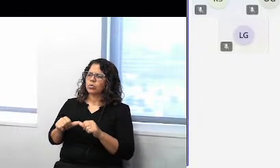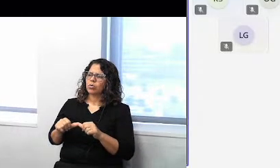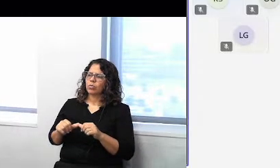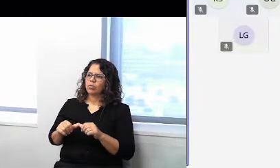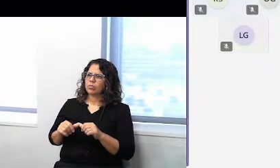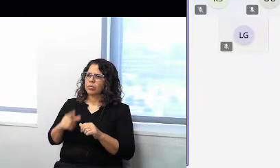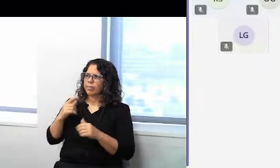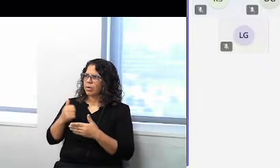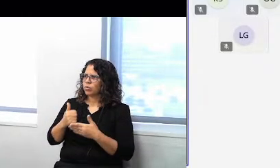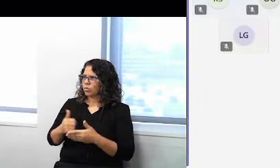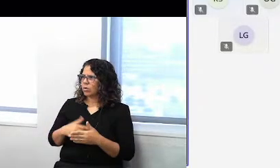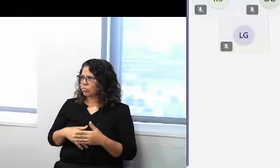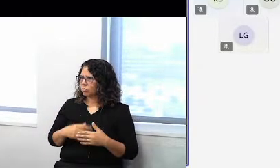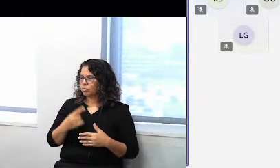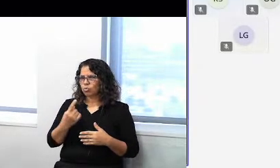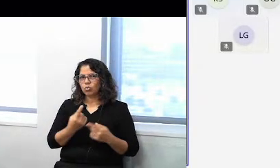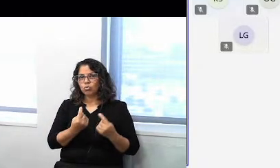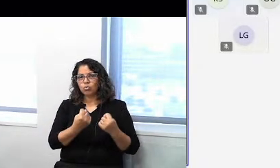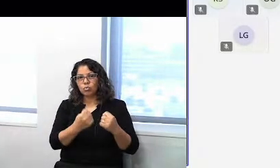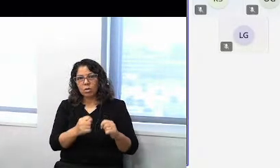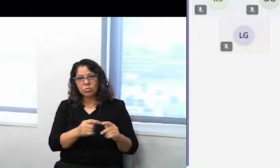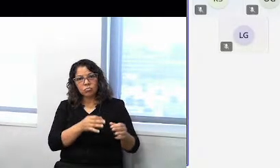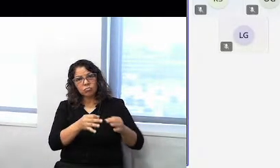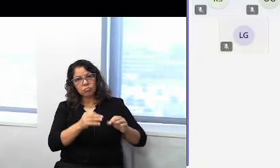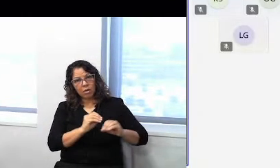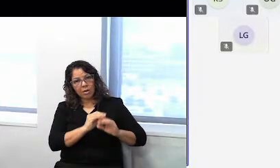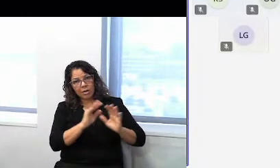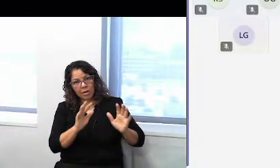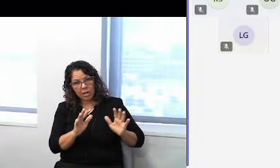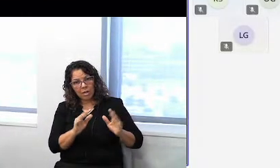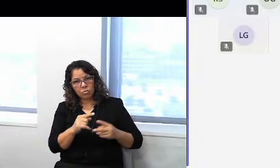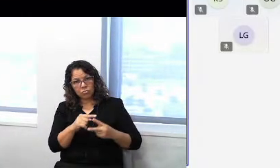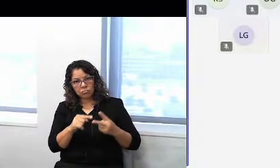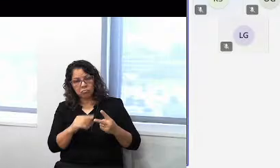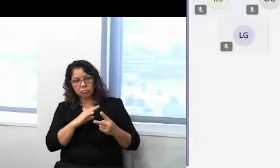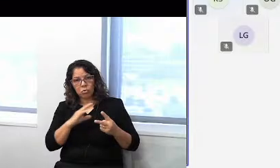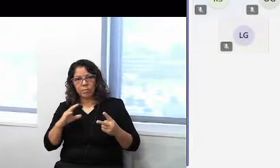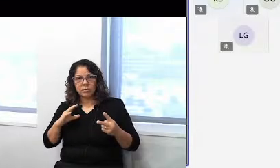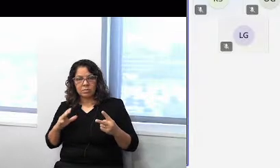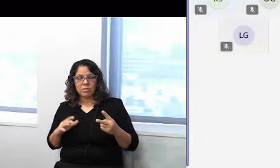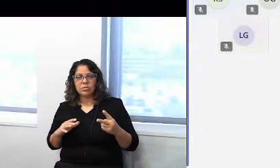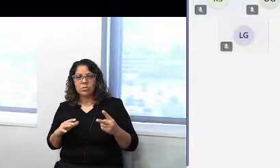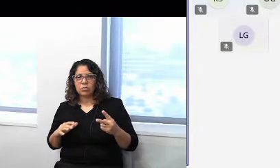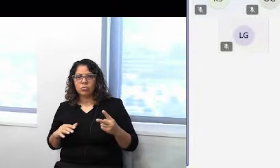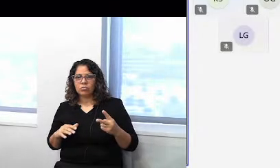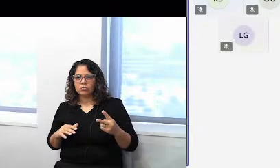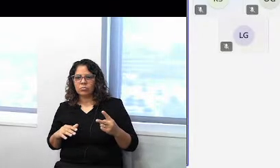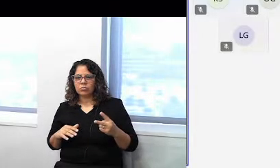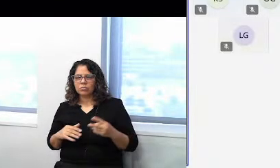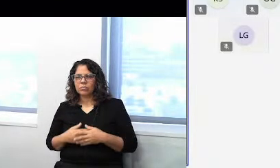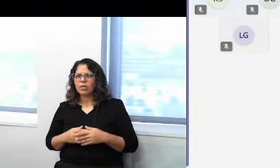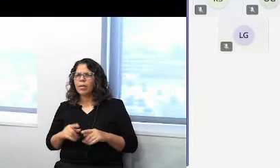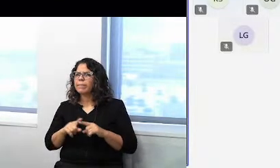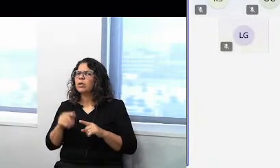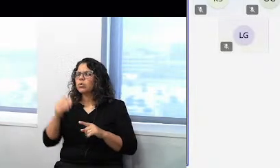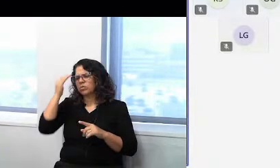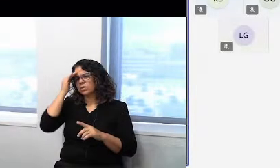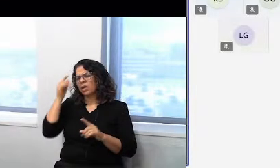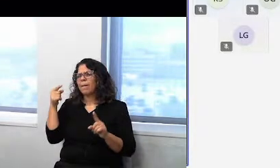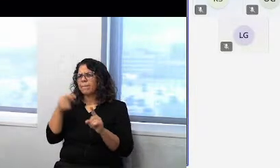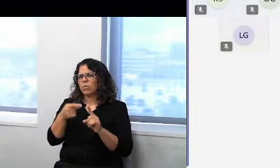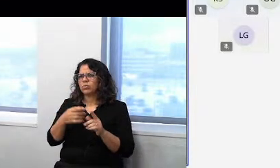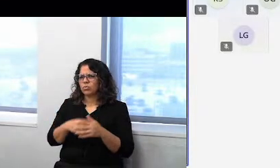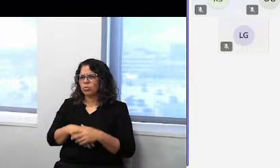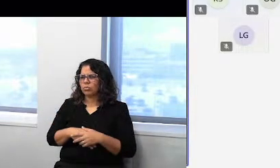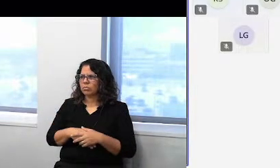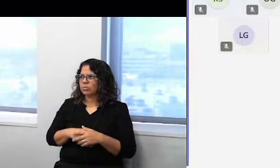the two commissioners were asking. Yeah, okay. Okay. Continue on. Yes, I know where you're going with it. So let's do it so they can hear from you as an expert. Yeah. So